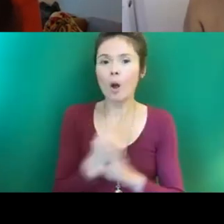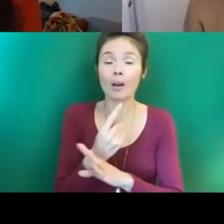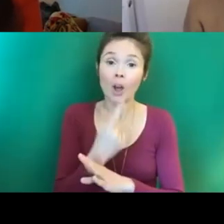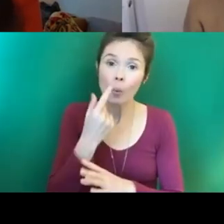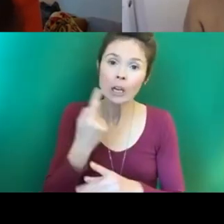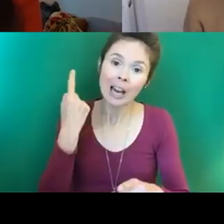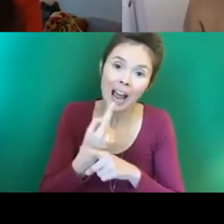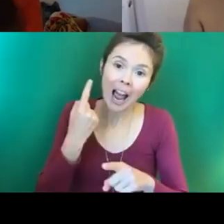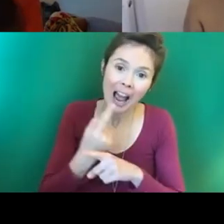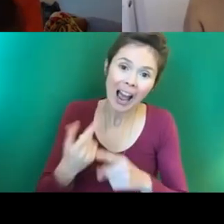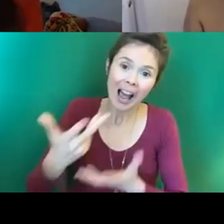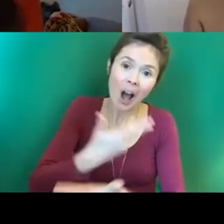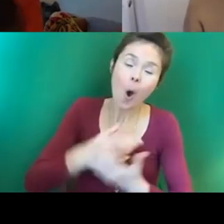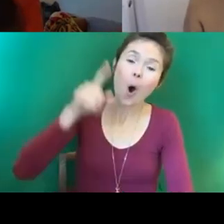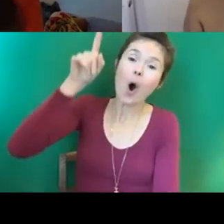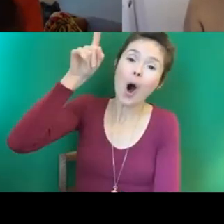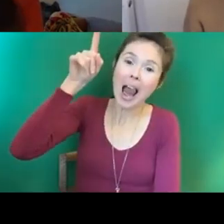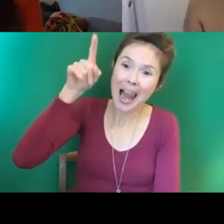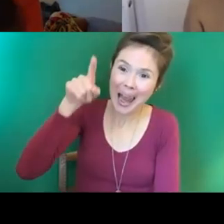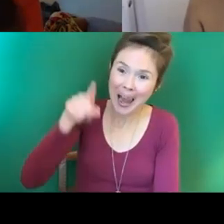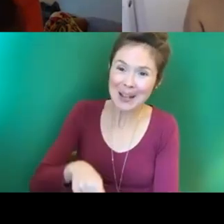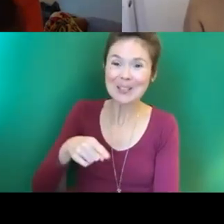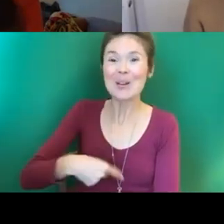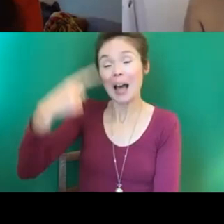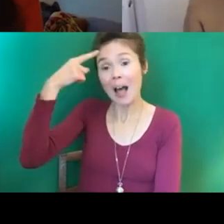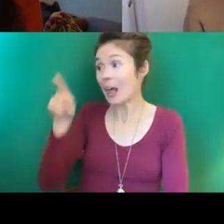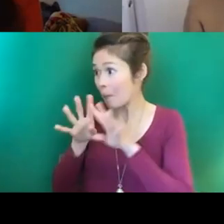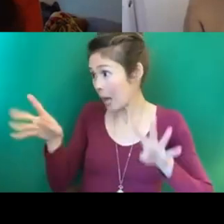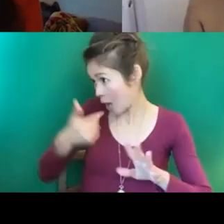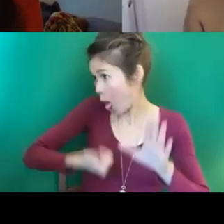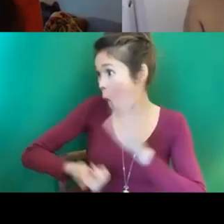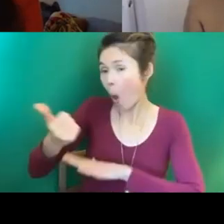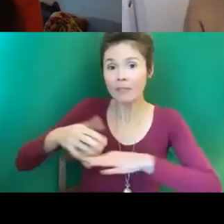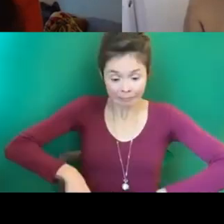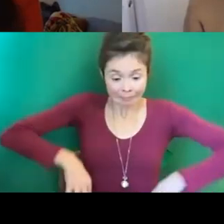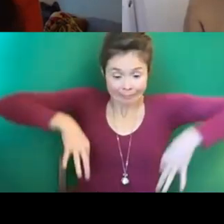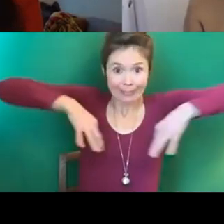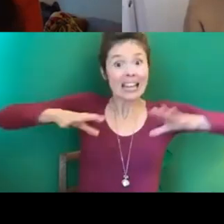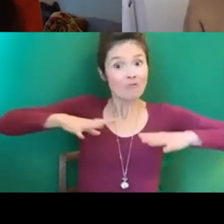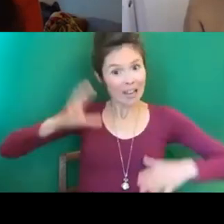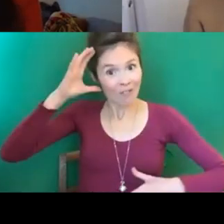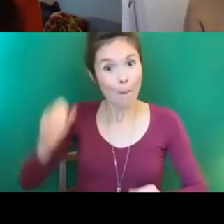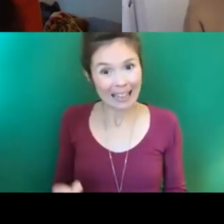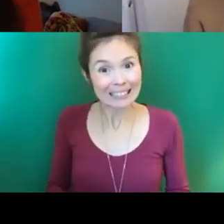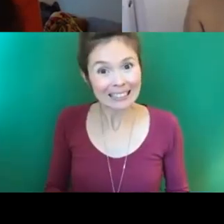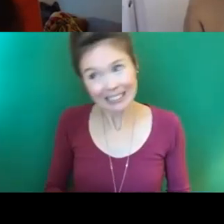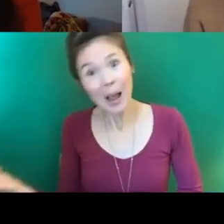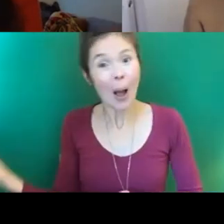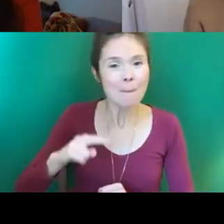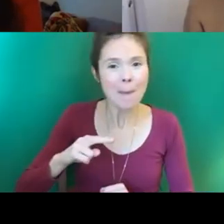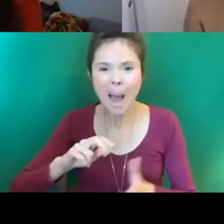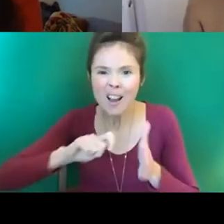night. So what I would like to suggest is all the panel go and get your sleeping bags, and we have a lock-in, and